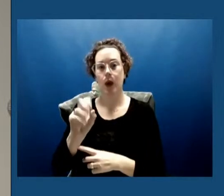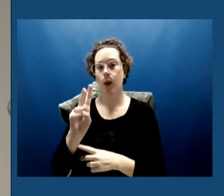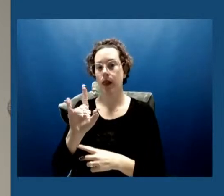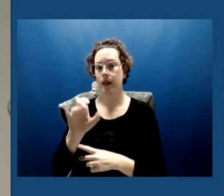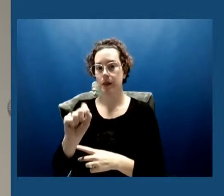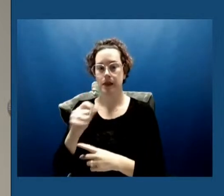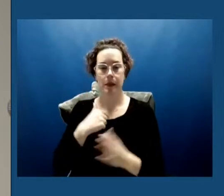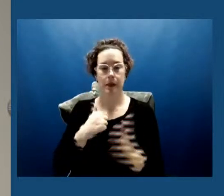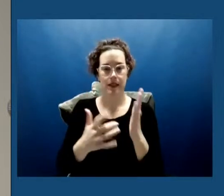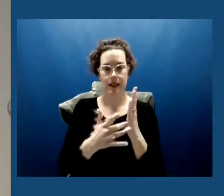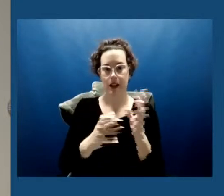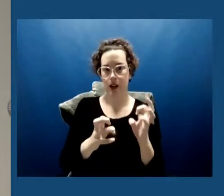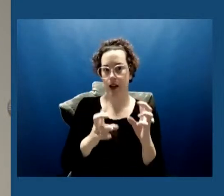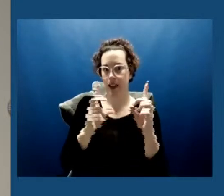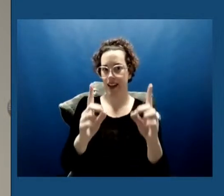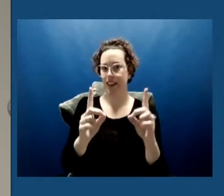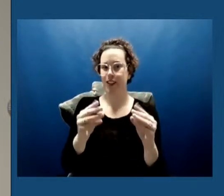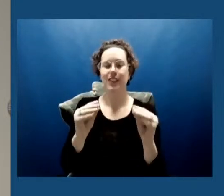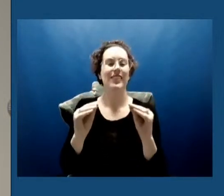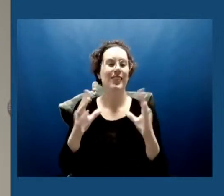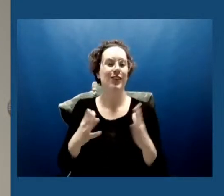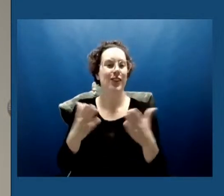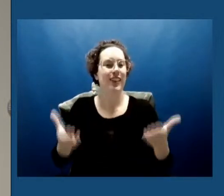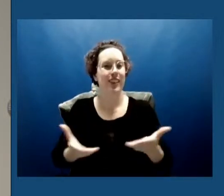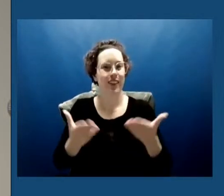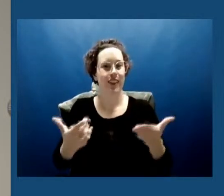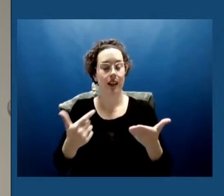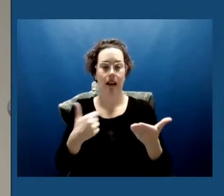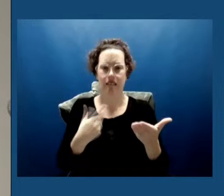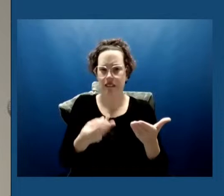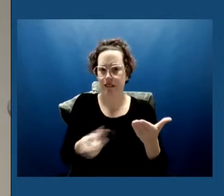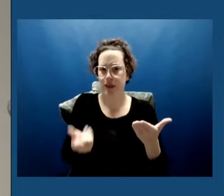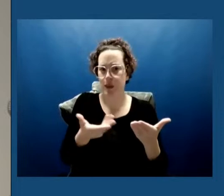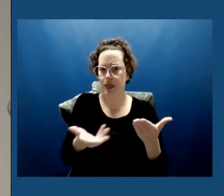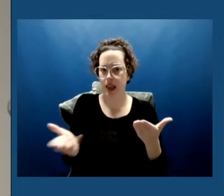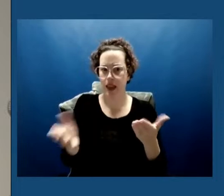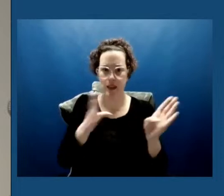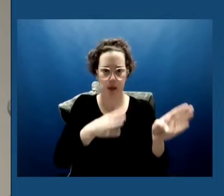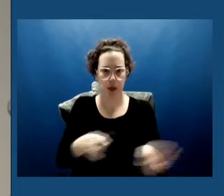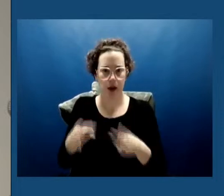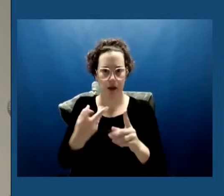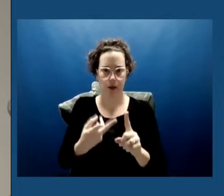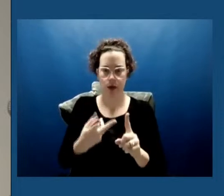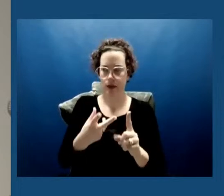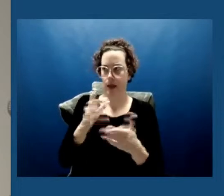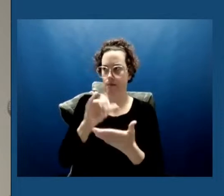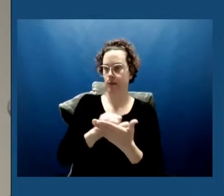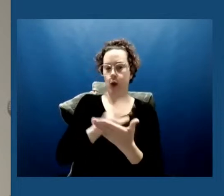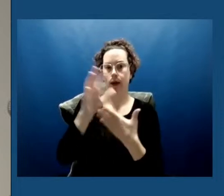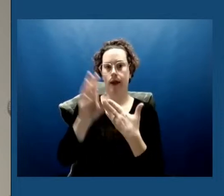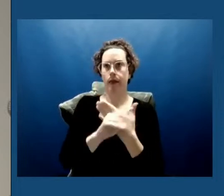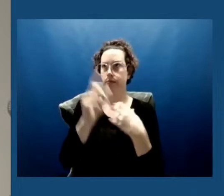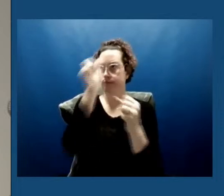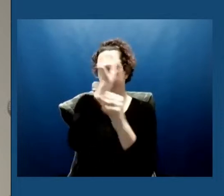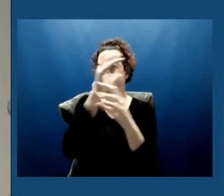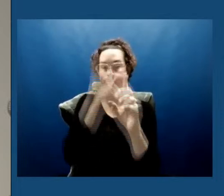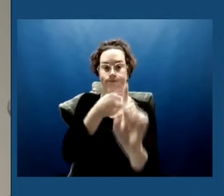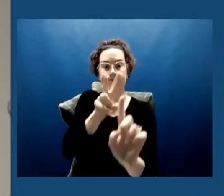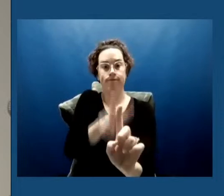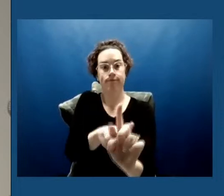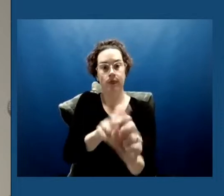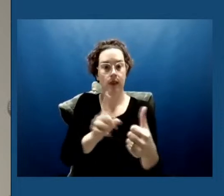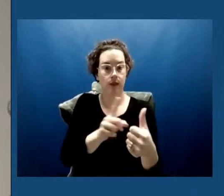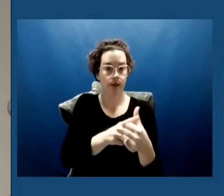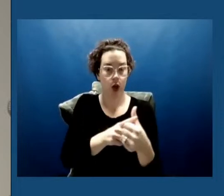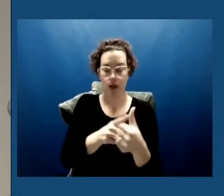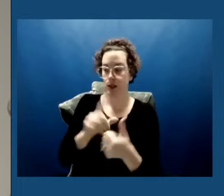Cicero North Syracuse High School. And I did a few things to prepare for implementing the framework. I kind of first started off working with the CHIP camp. I